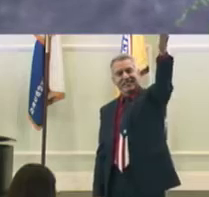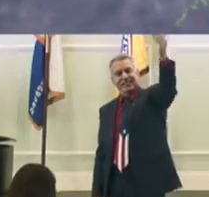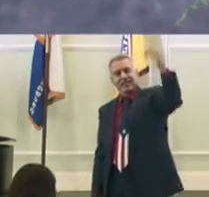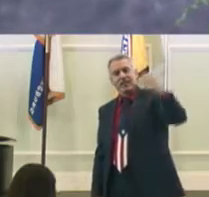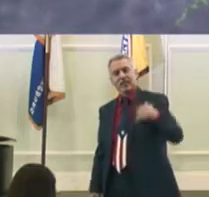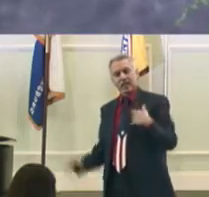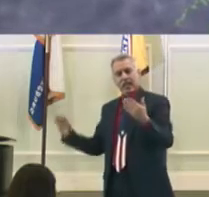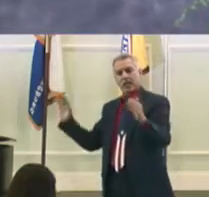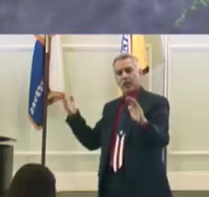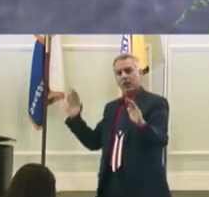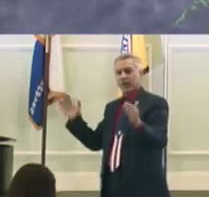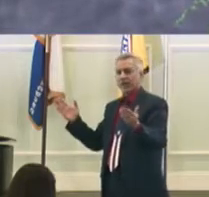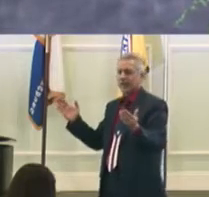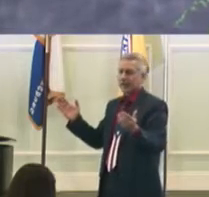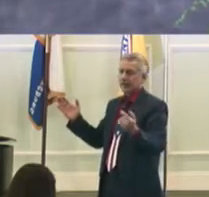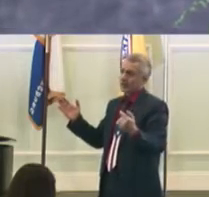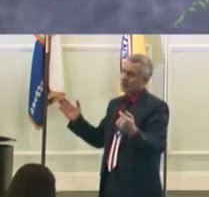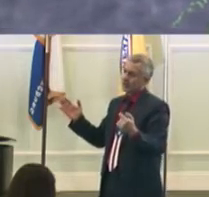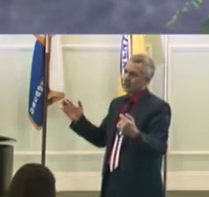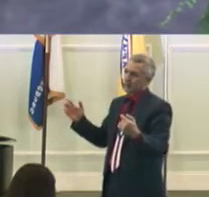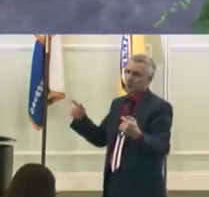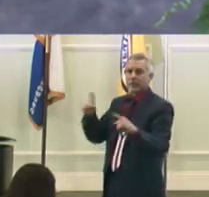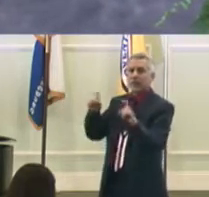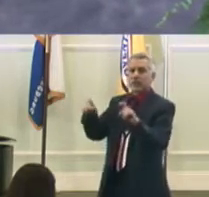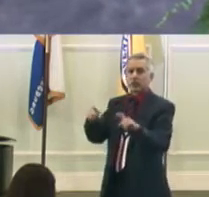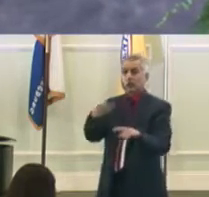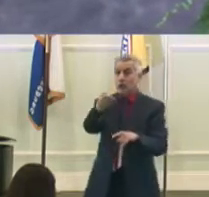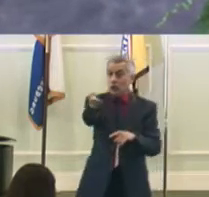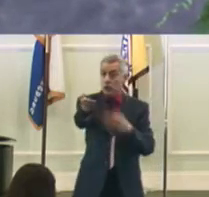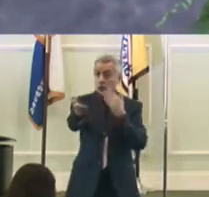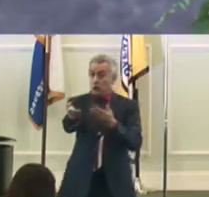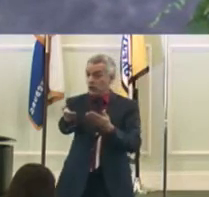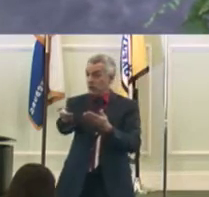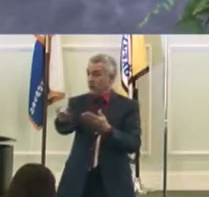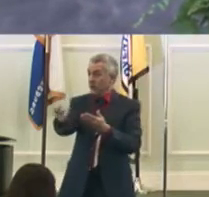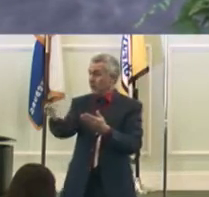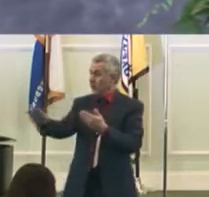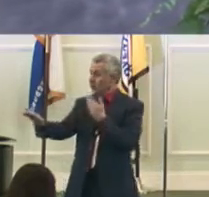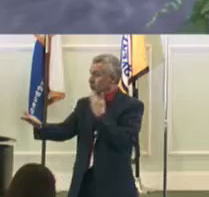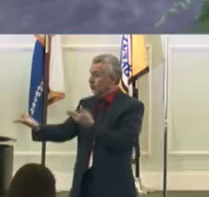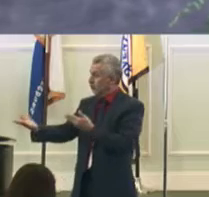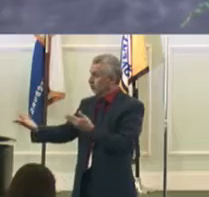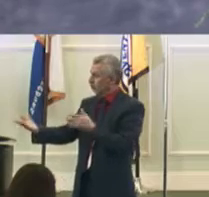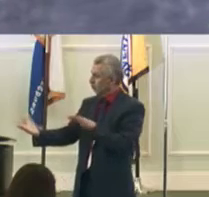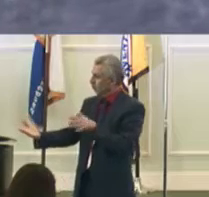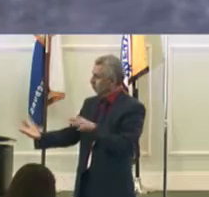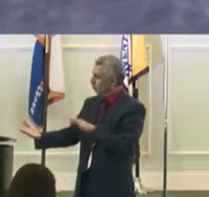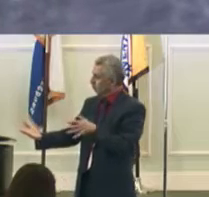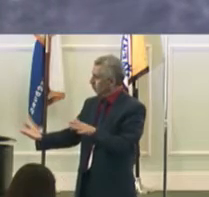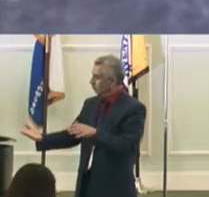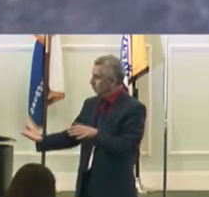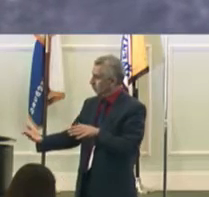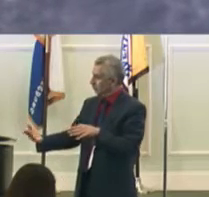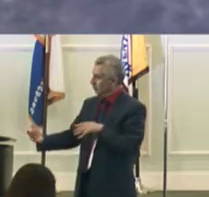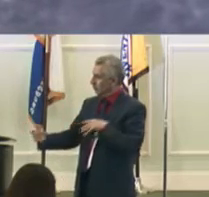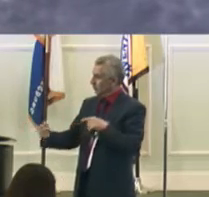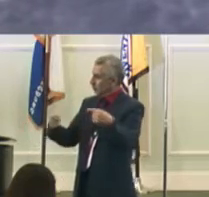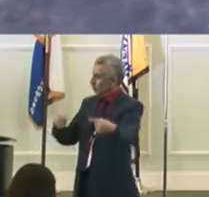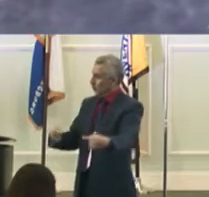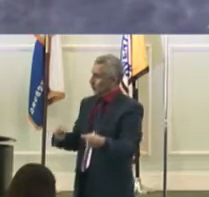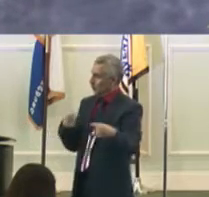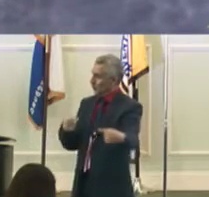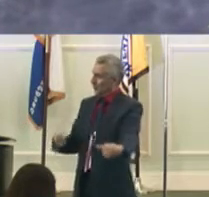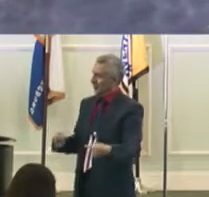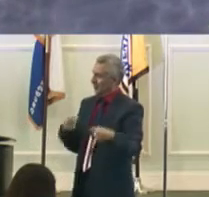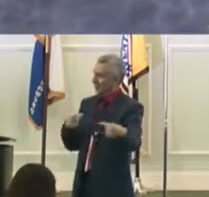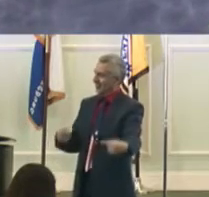saying, say it again, and sit down and let you guys go eat. A few points we're saying. Point number one, and this I struggle with this.